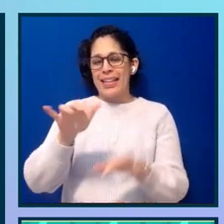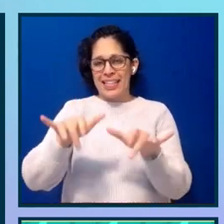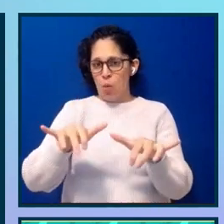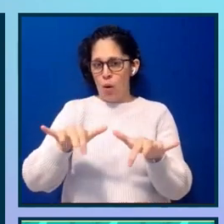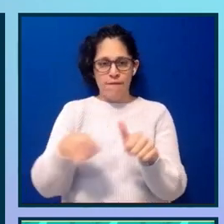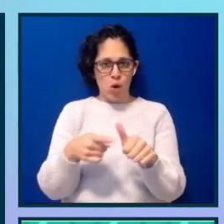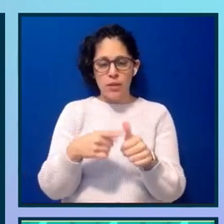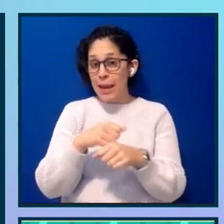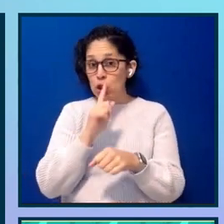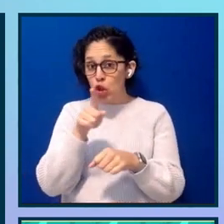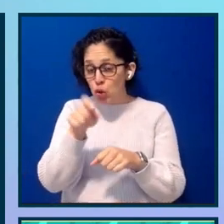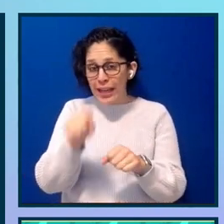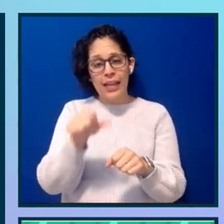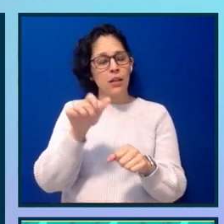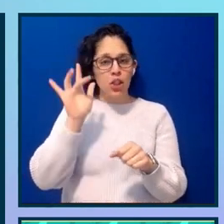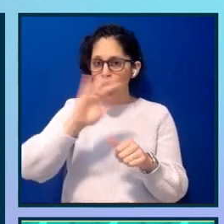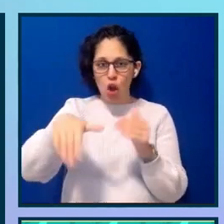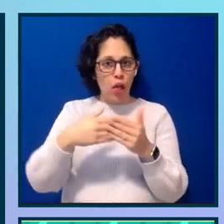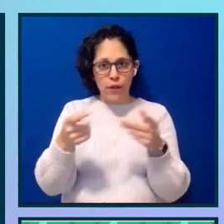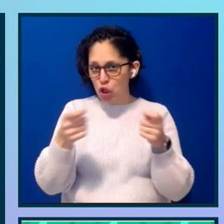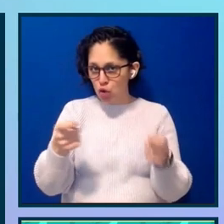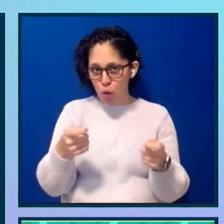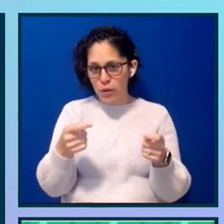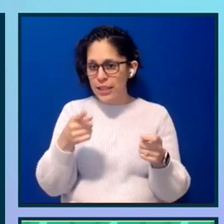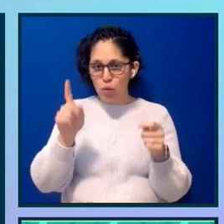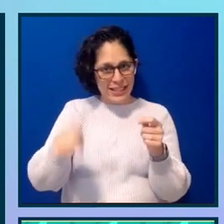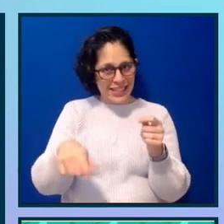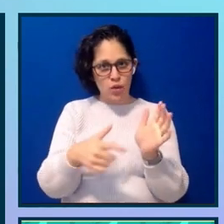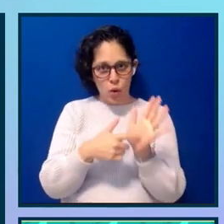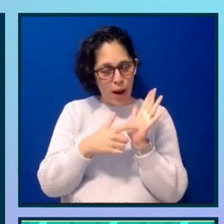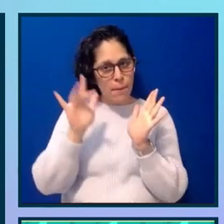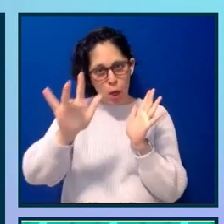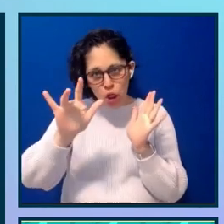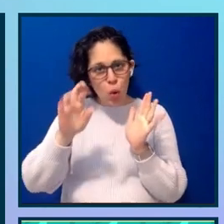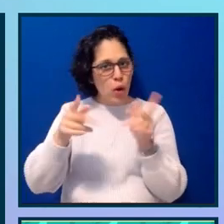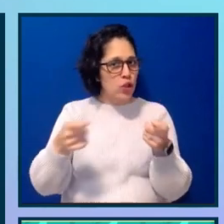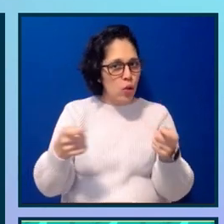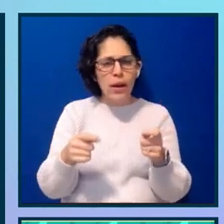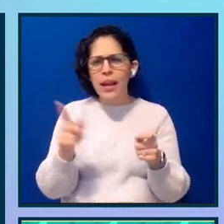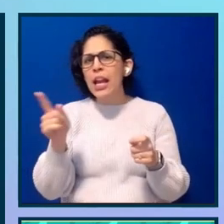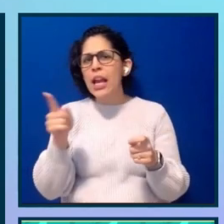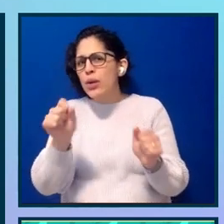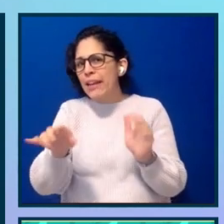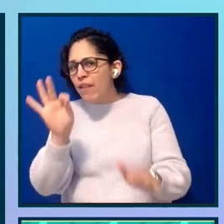that you can get to all of the controls that you would need to be able to control, and make sure that you can always see where your focus is.